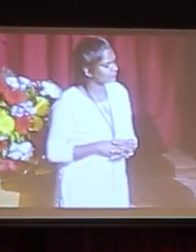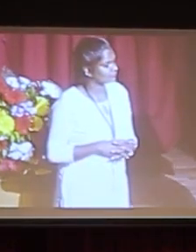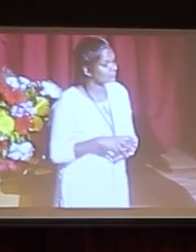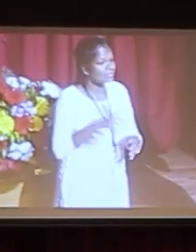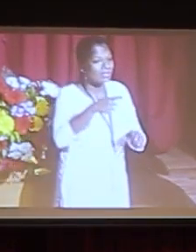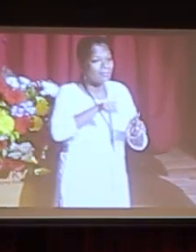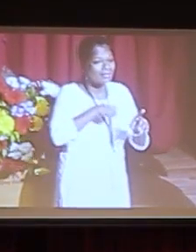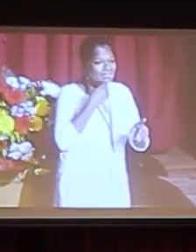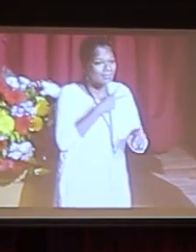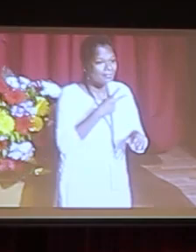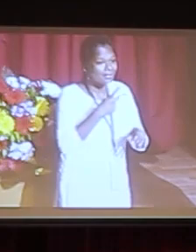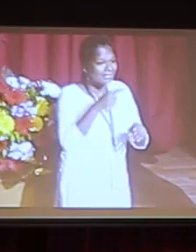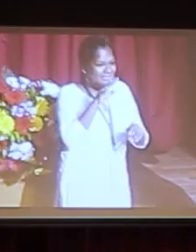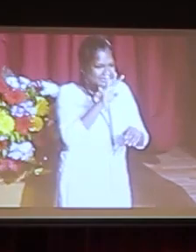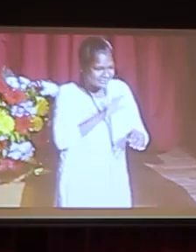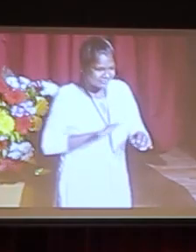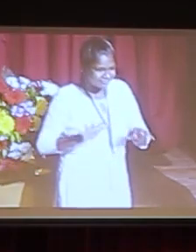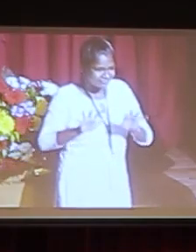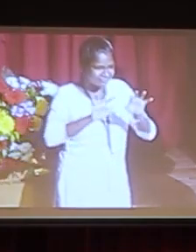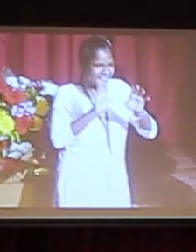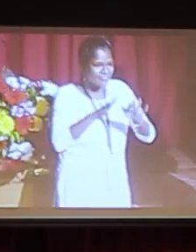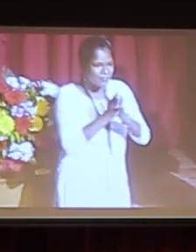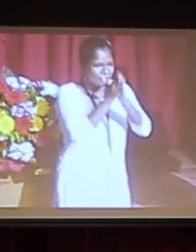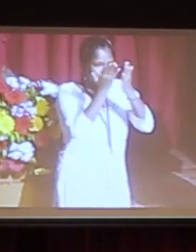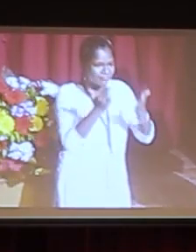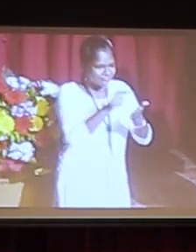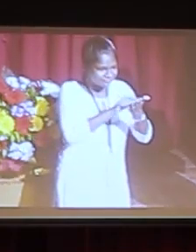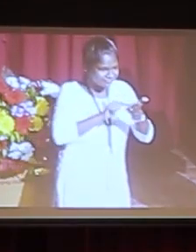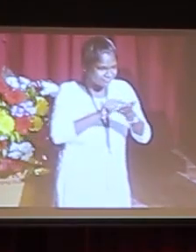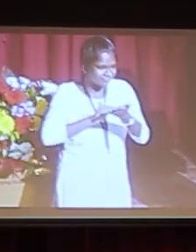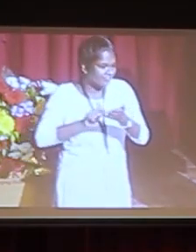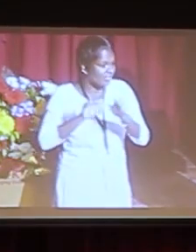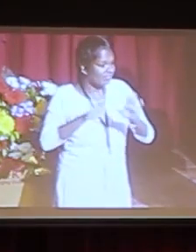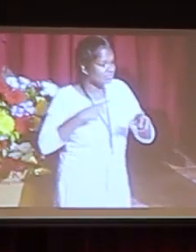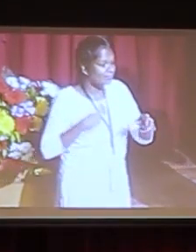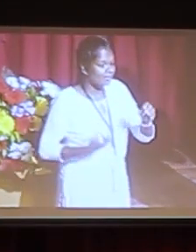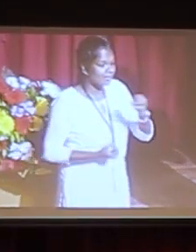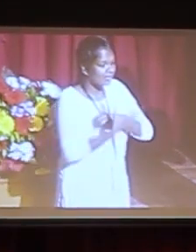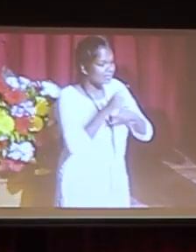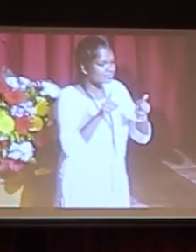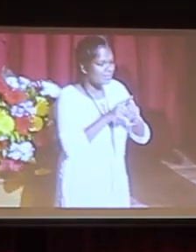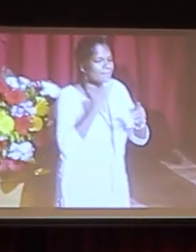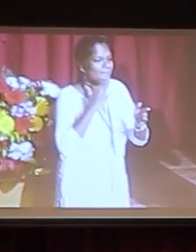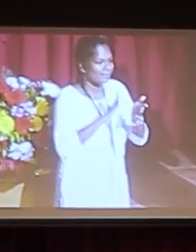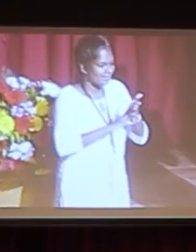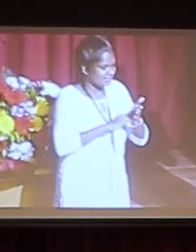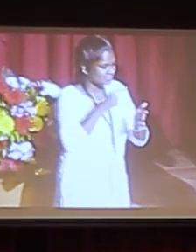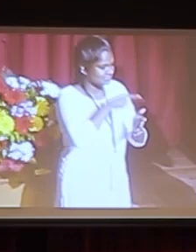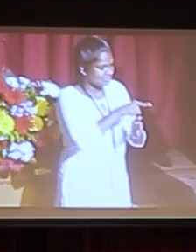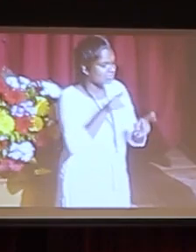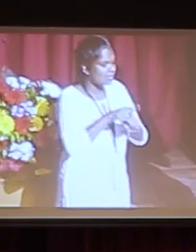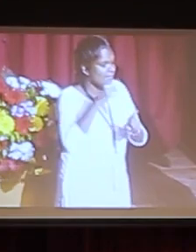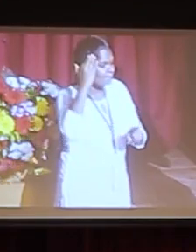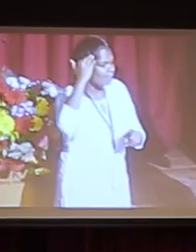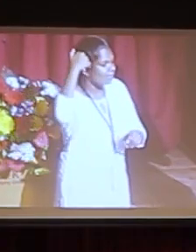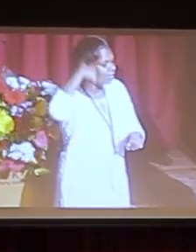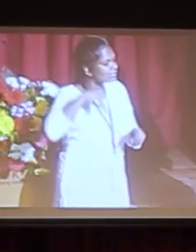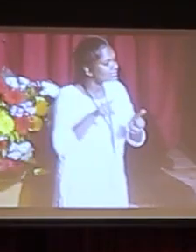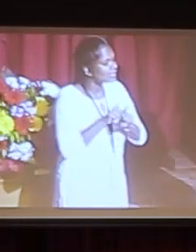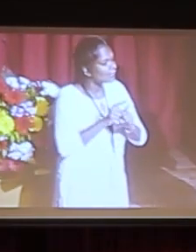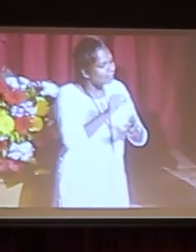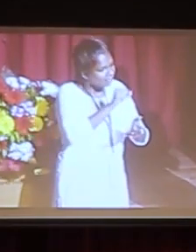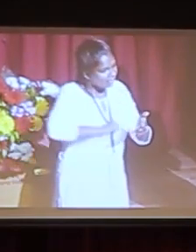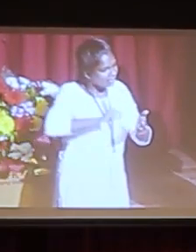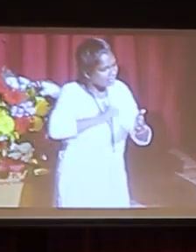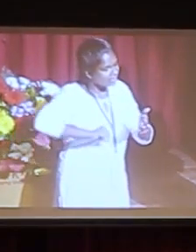By using tactile books, we can create this picture in his mind. And to